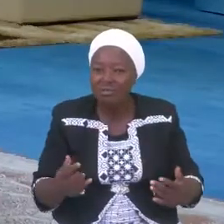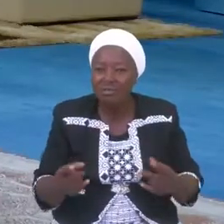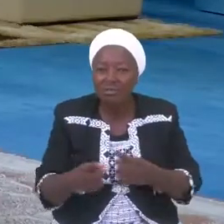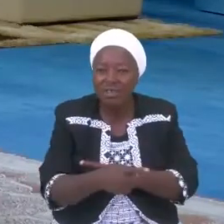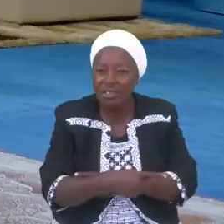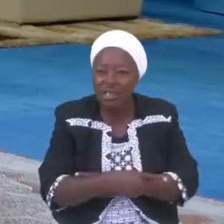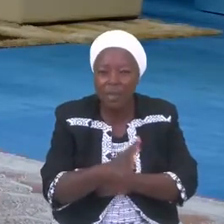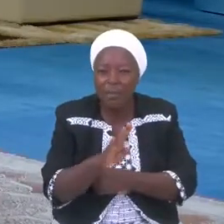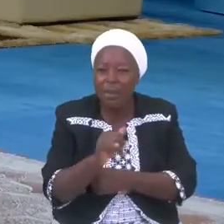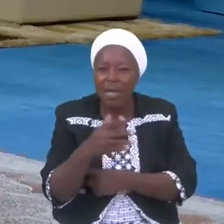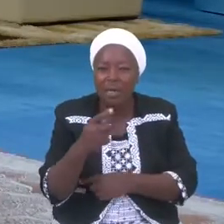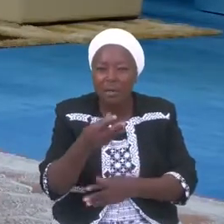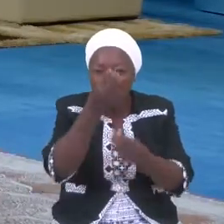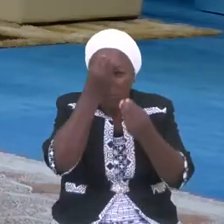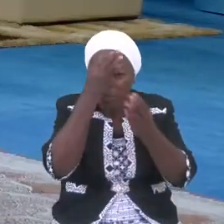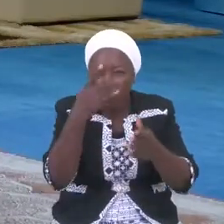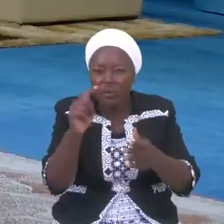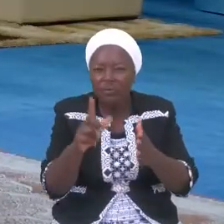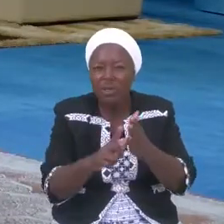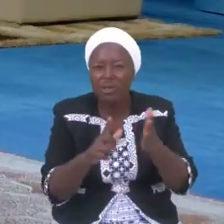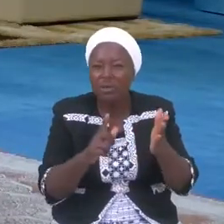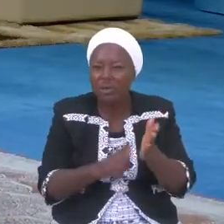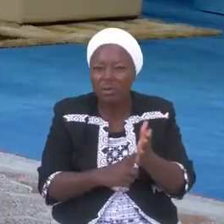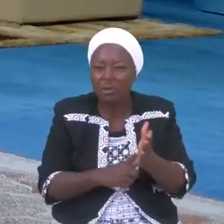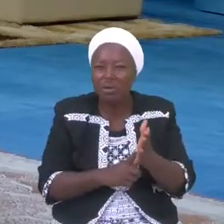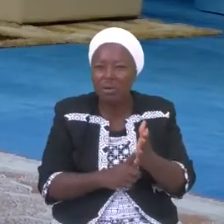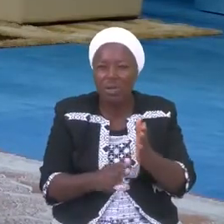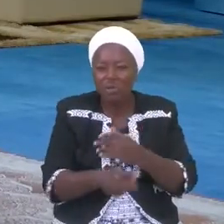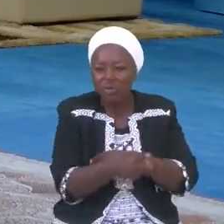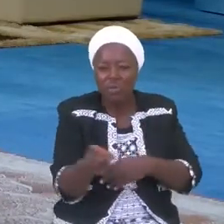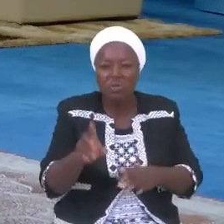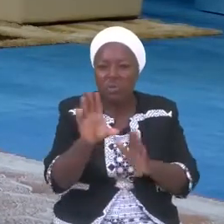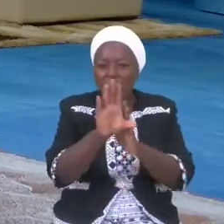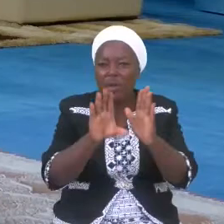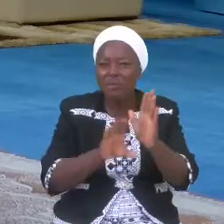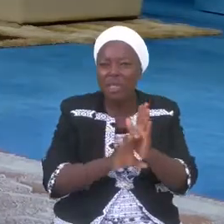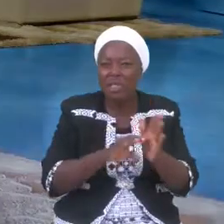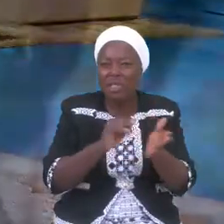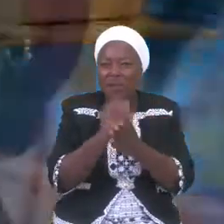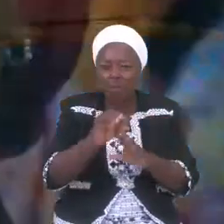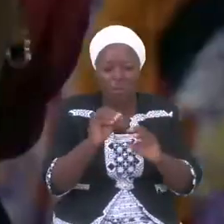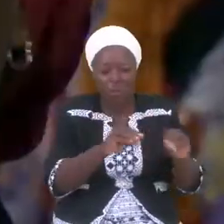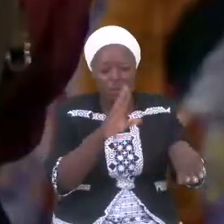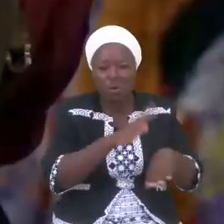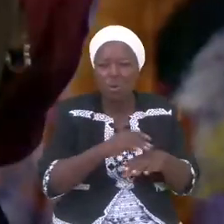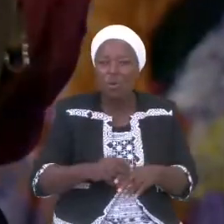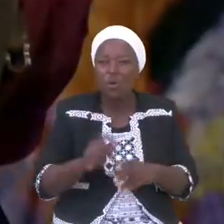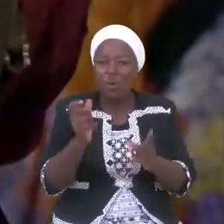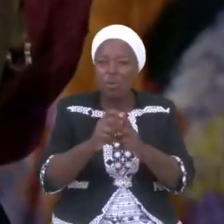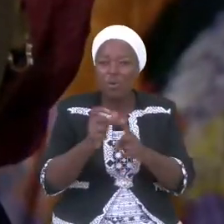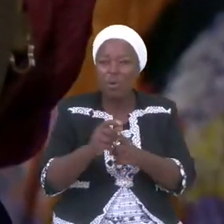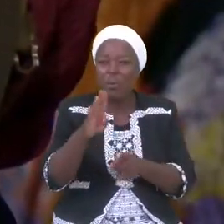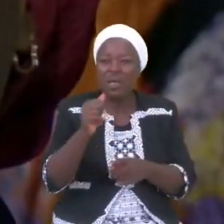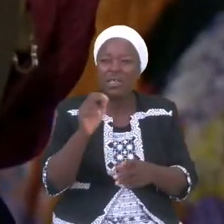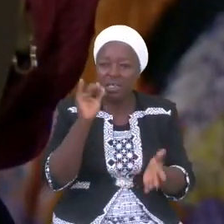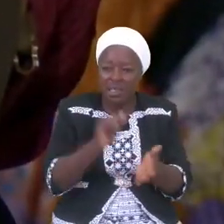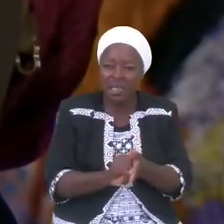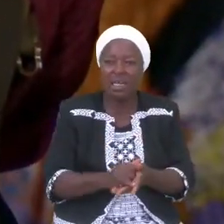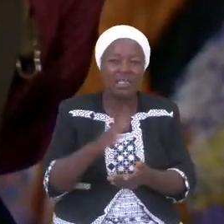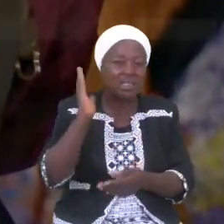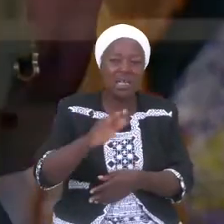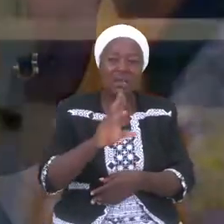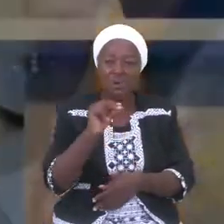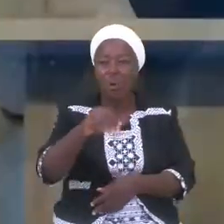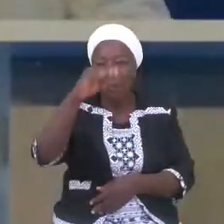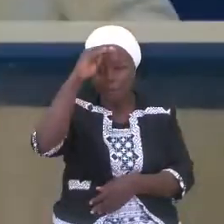the obedience of the law. Those commandments that you put on the wall, by that shall no